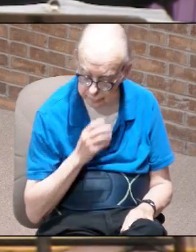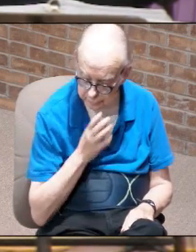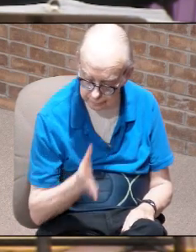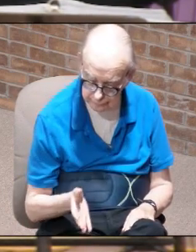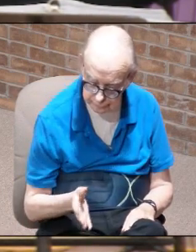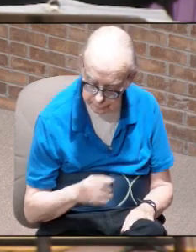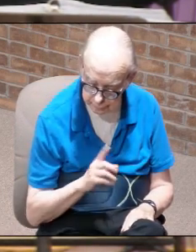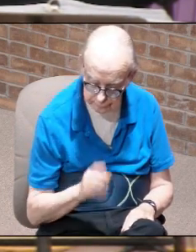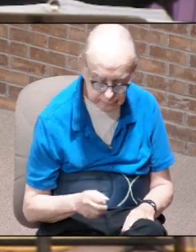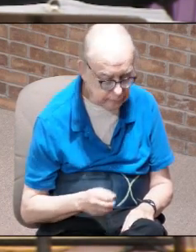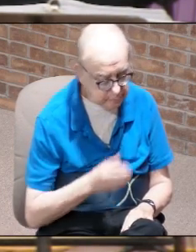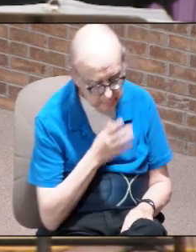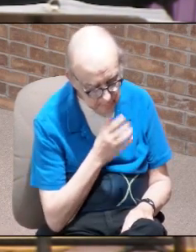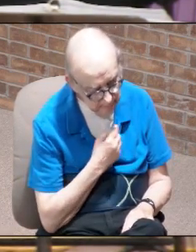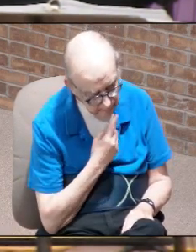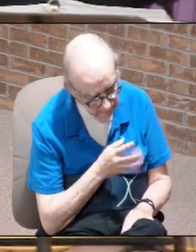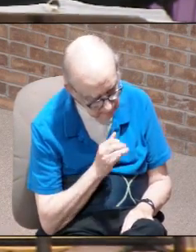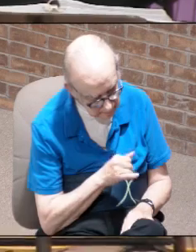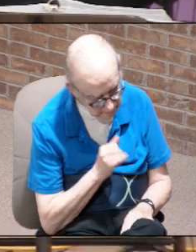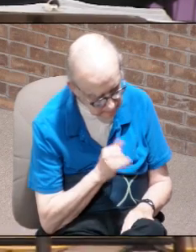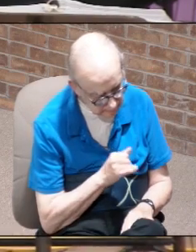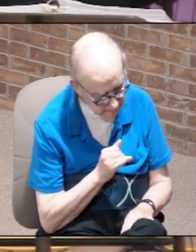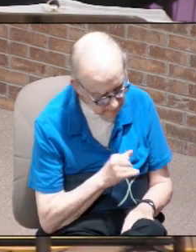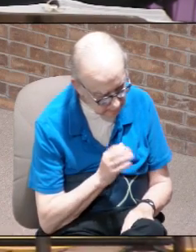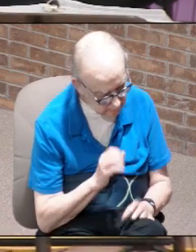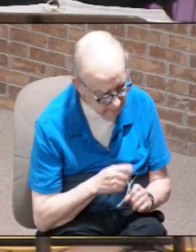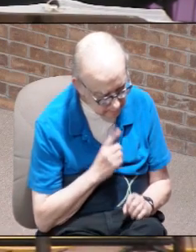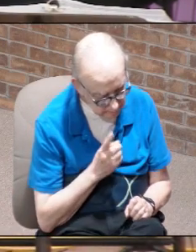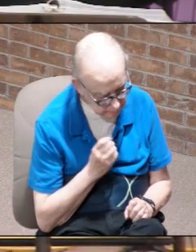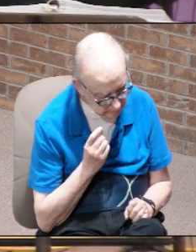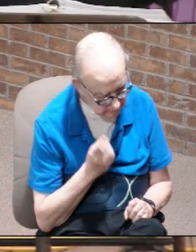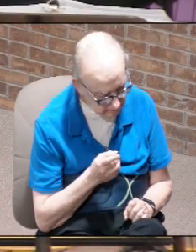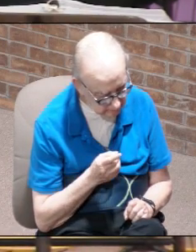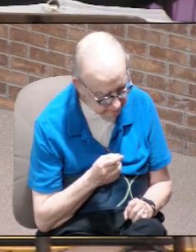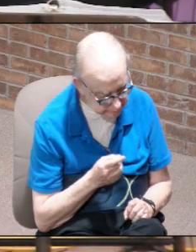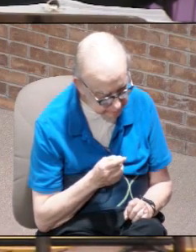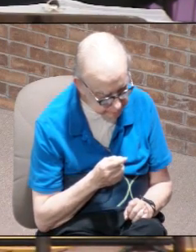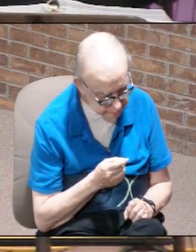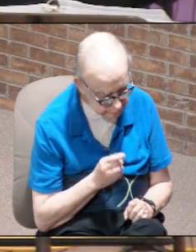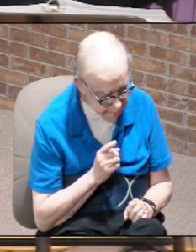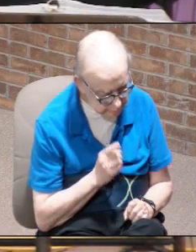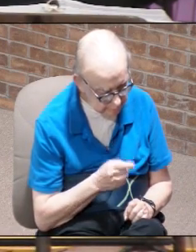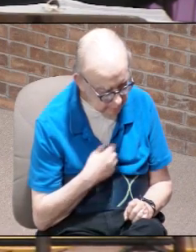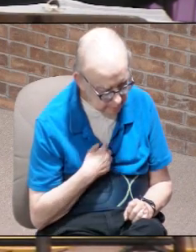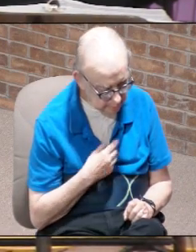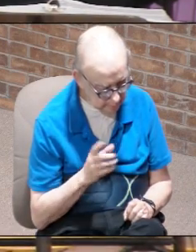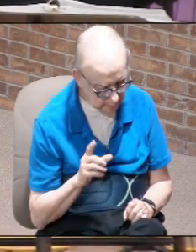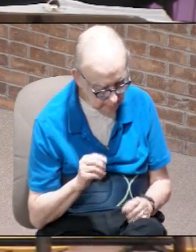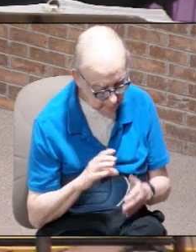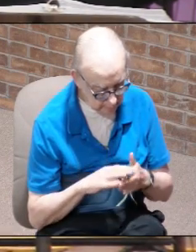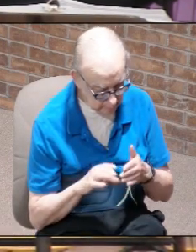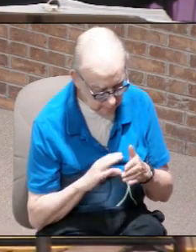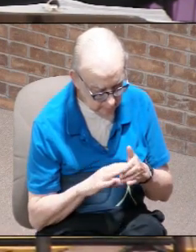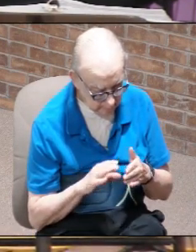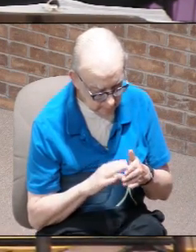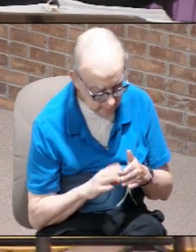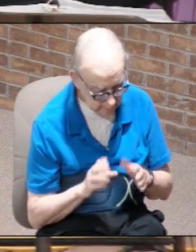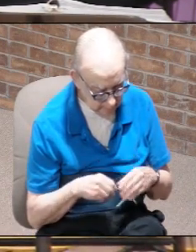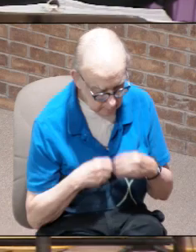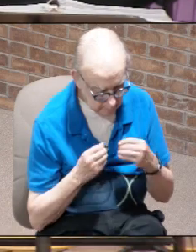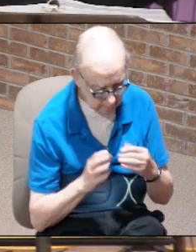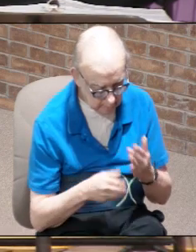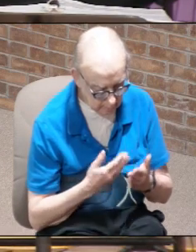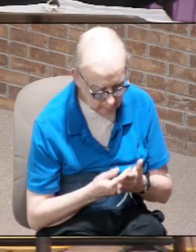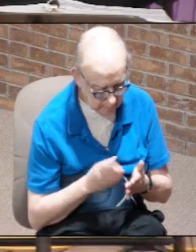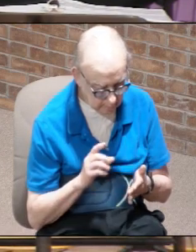do you have a question?" She said, "Yes. Now, let me make sure I understand. You only had $20. You gave